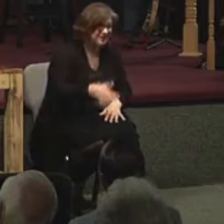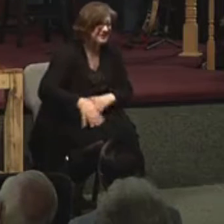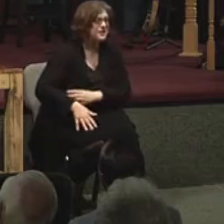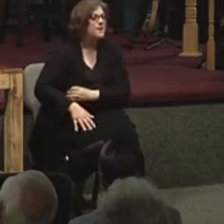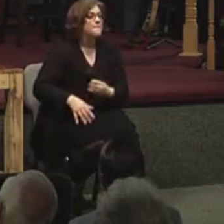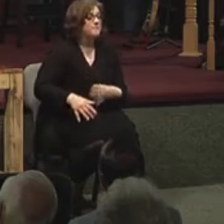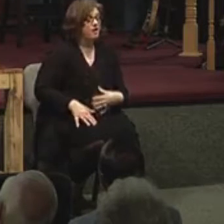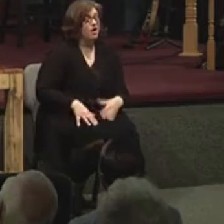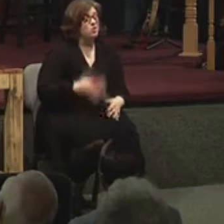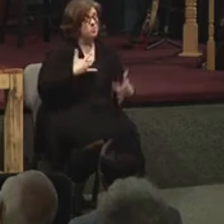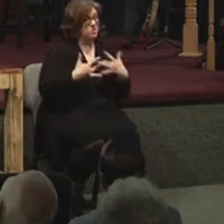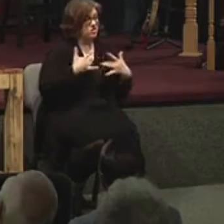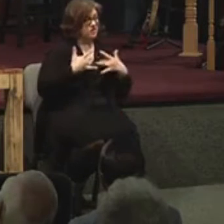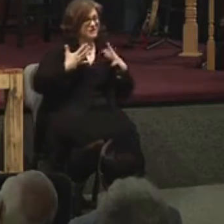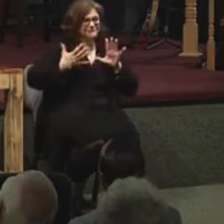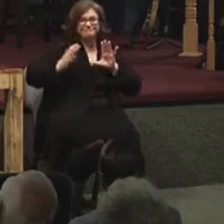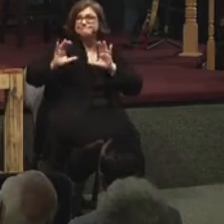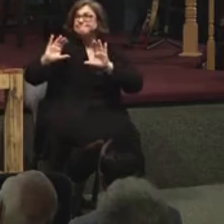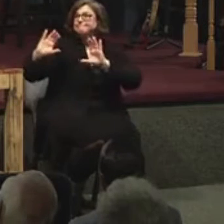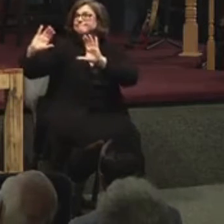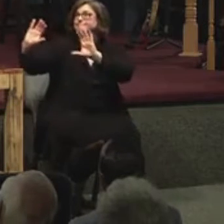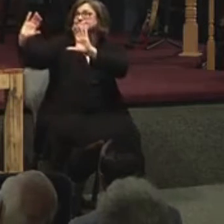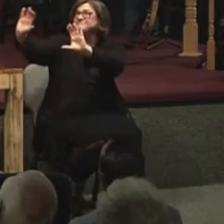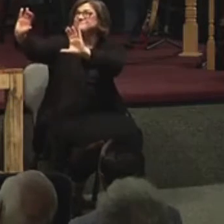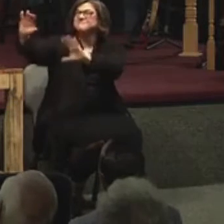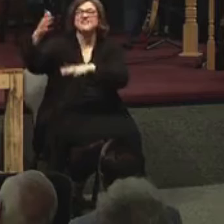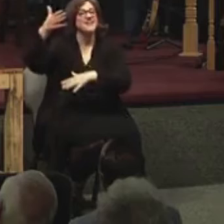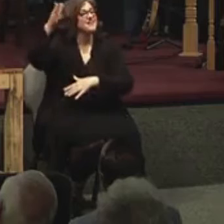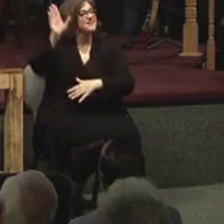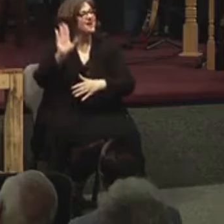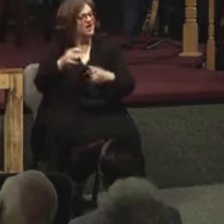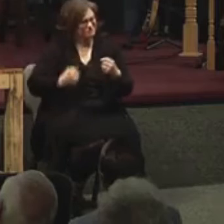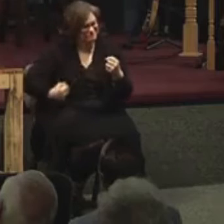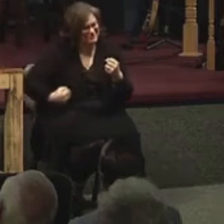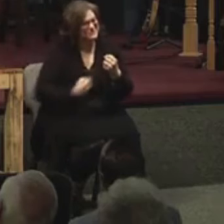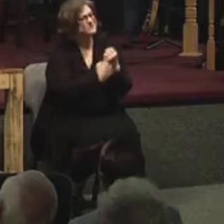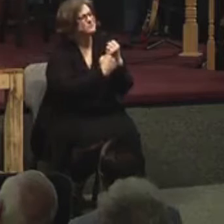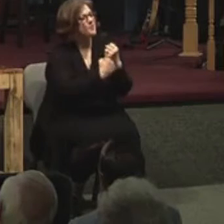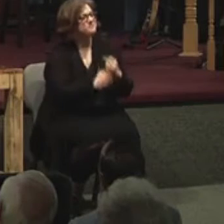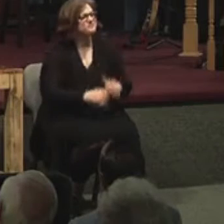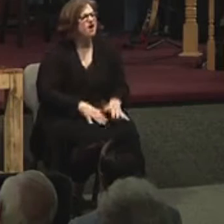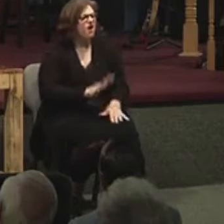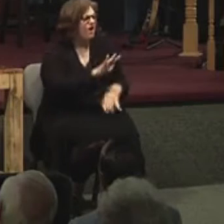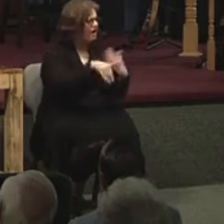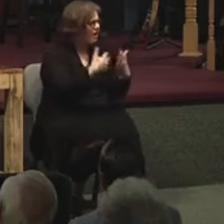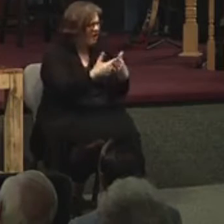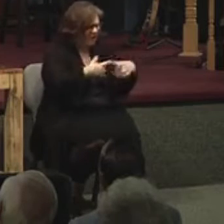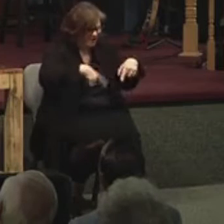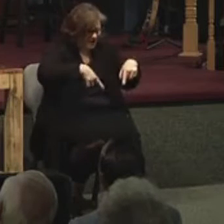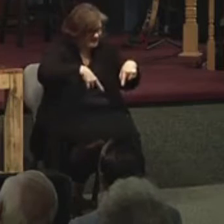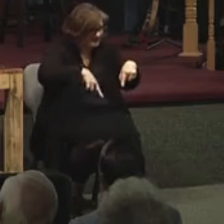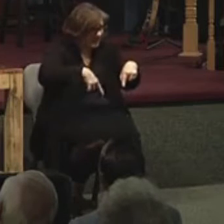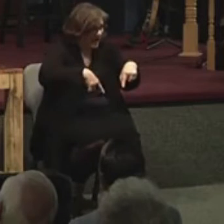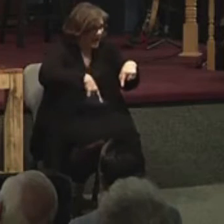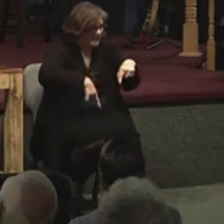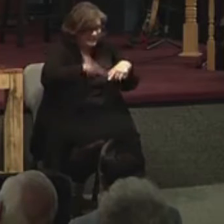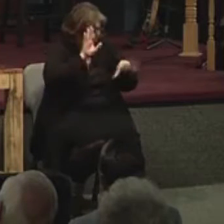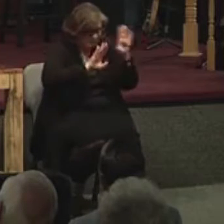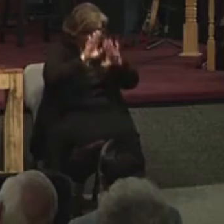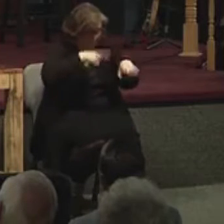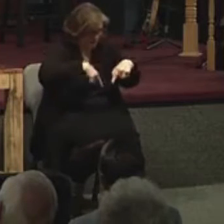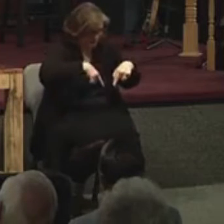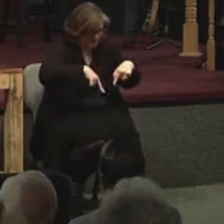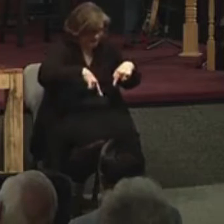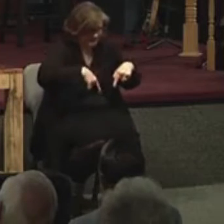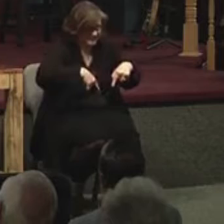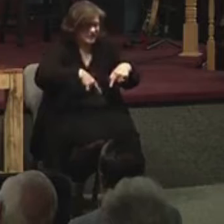with your worries. 1 Peter 5 verse 7 says, cast all your anxiety on him because he cares for you. Don't think